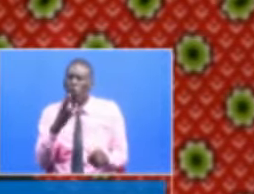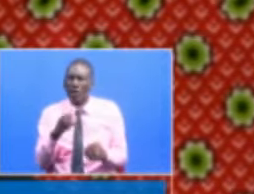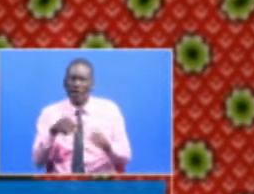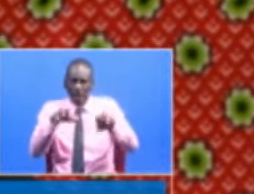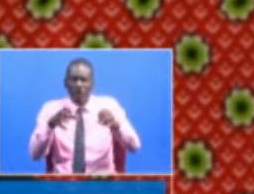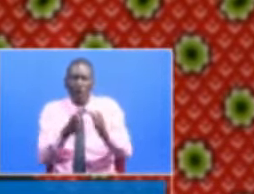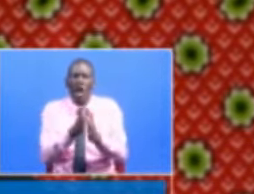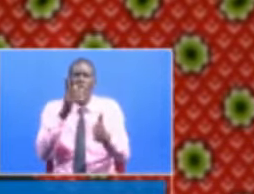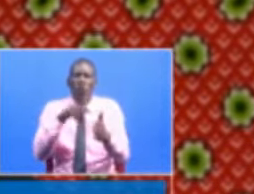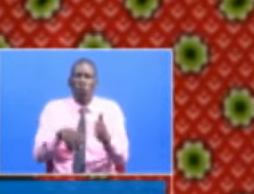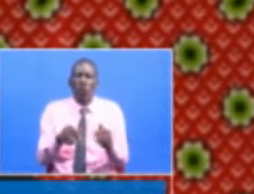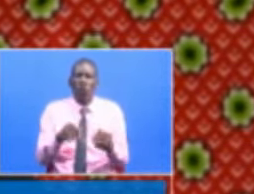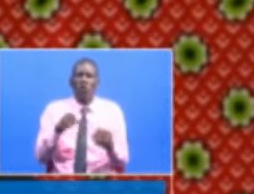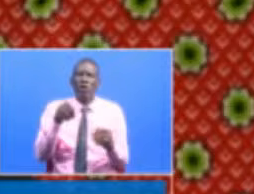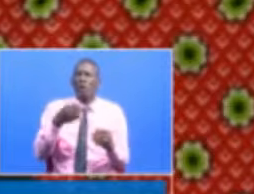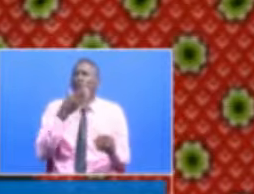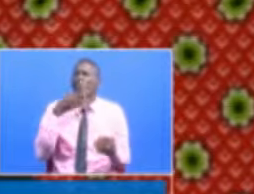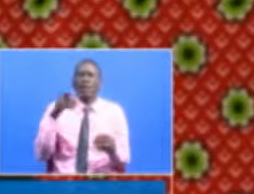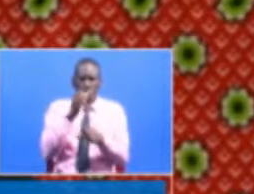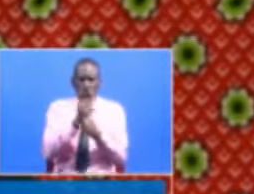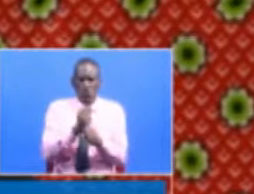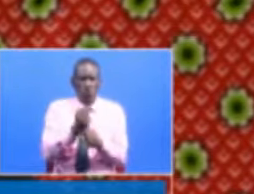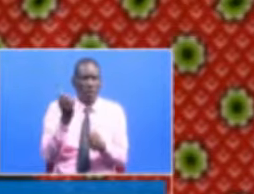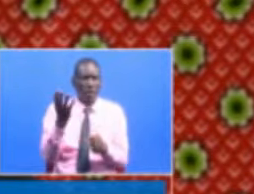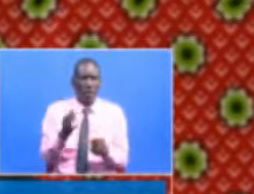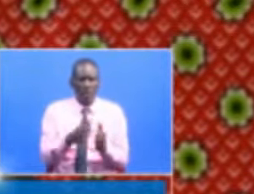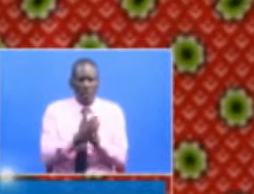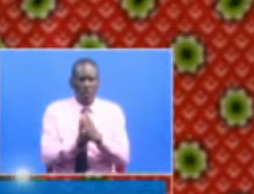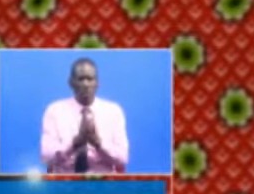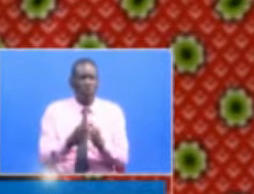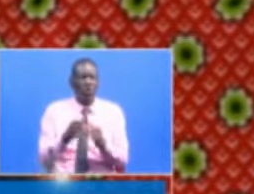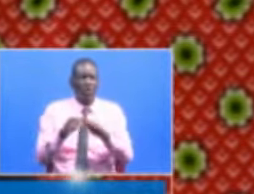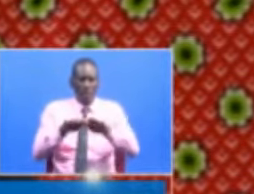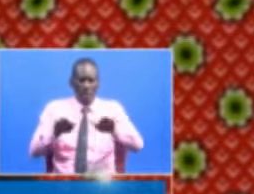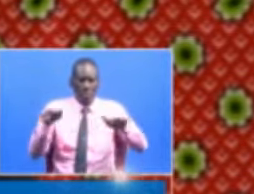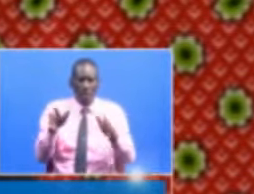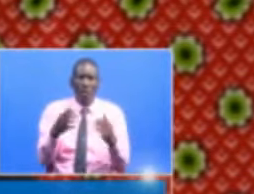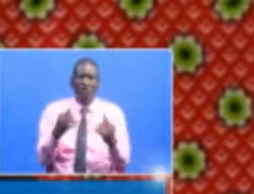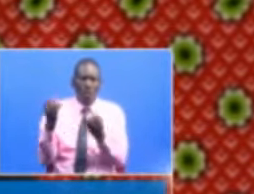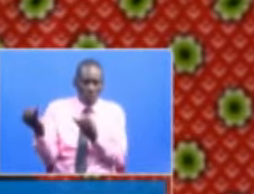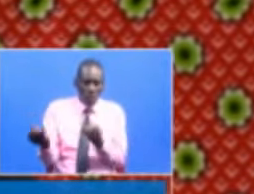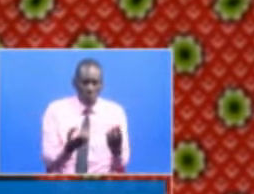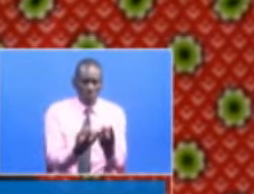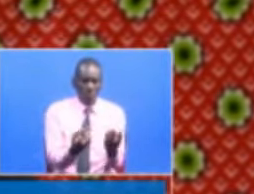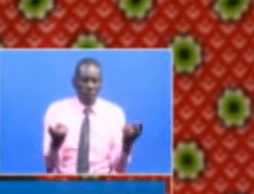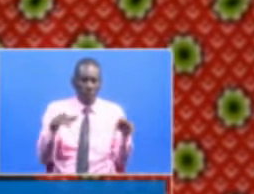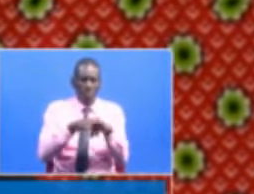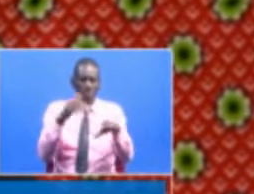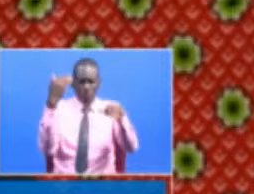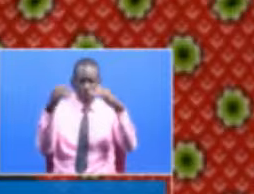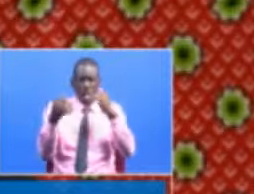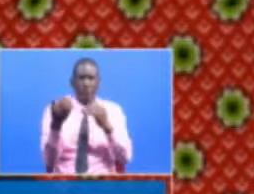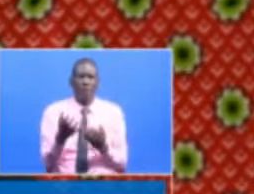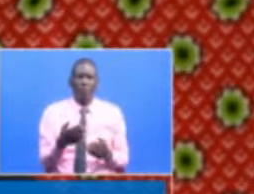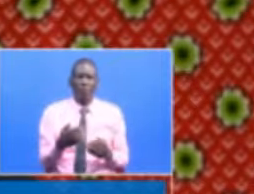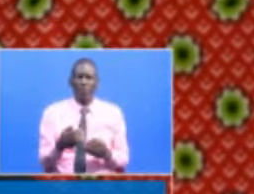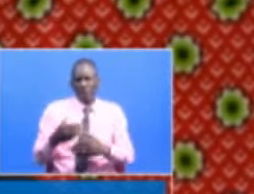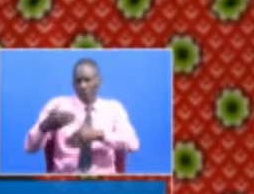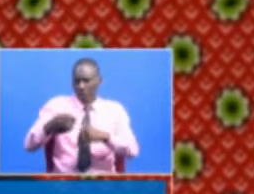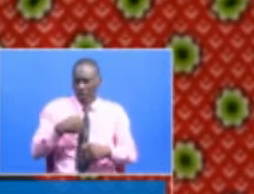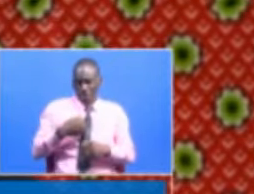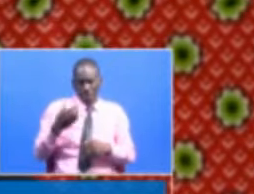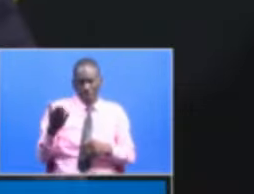Mzee Lesokoyo there is doing in Oldonyiro, restoring his landscape, I'd like to introduce my panel of experts. Right next to me